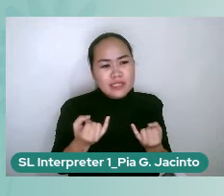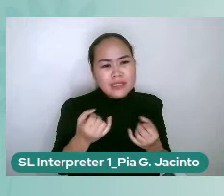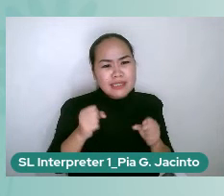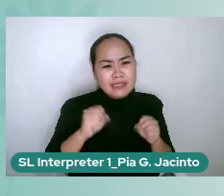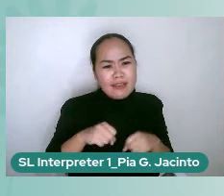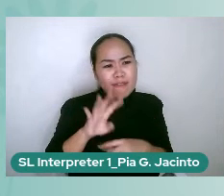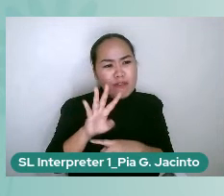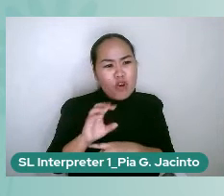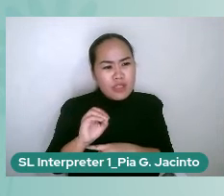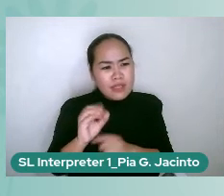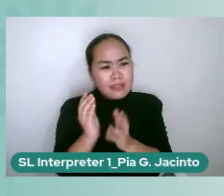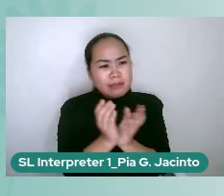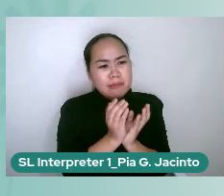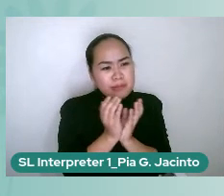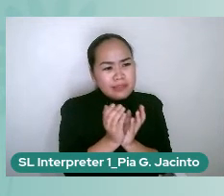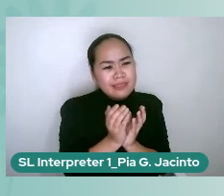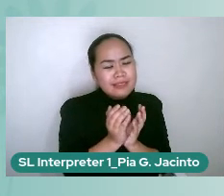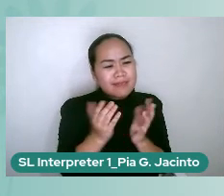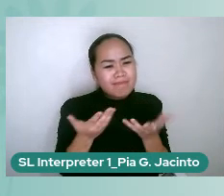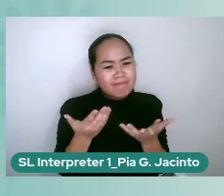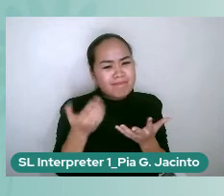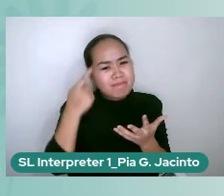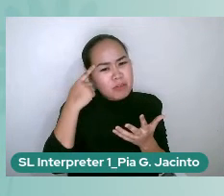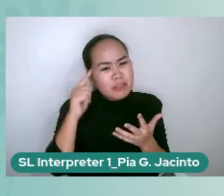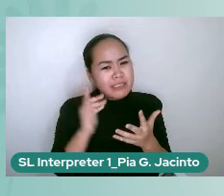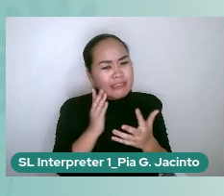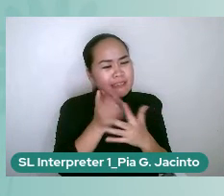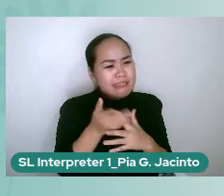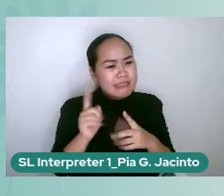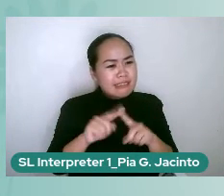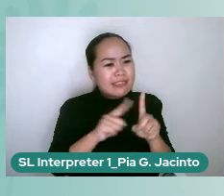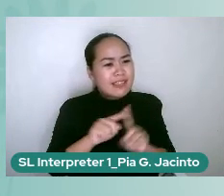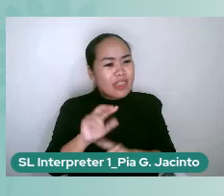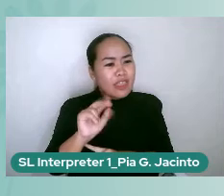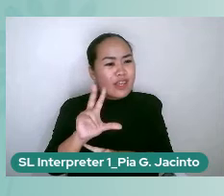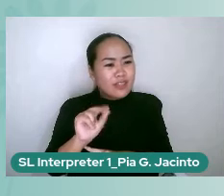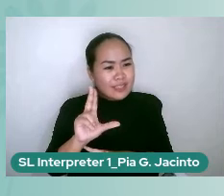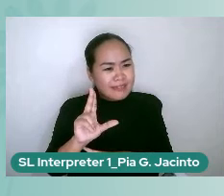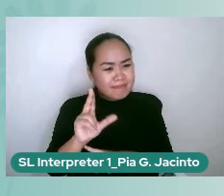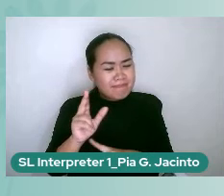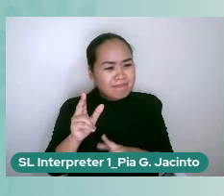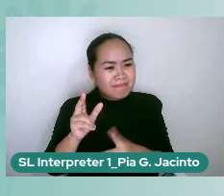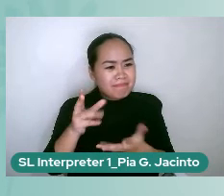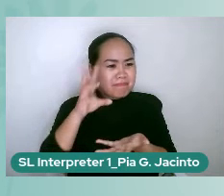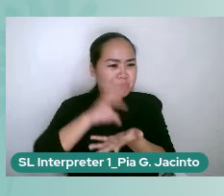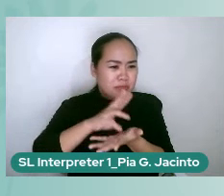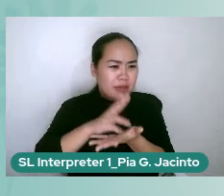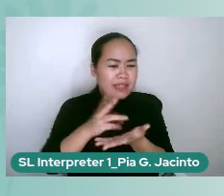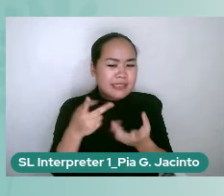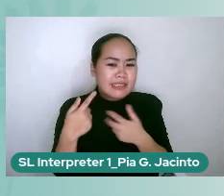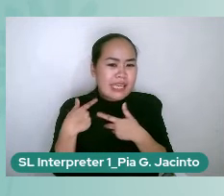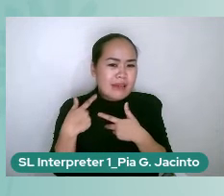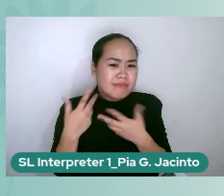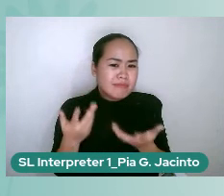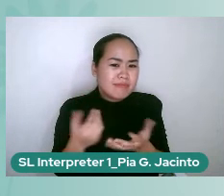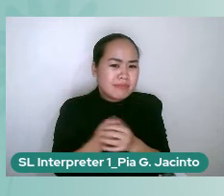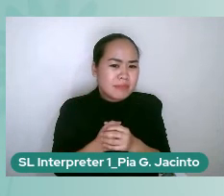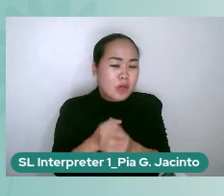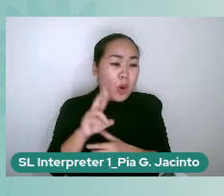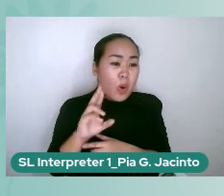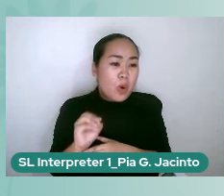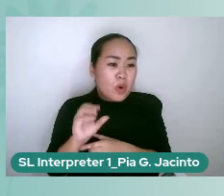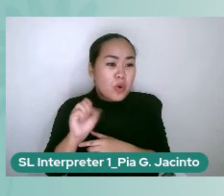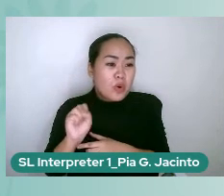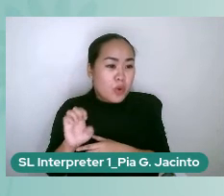community locations across 13 states. They've got numerous healthcare providers trained in the Rose model,